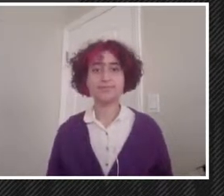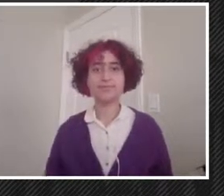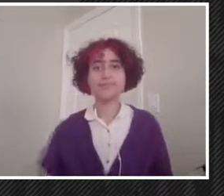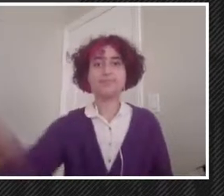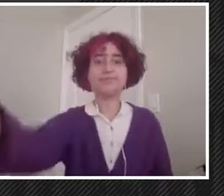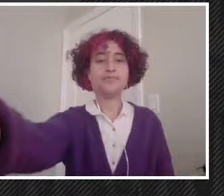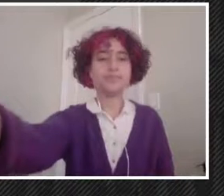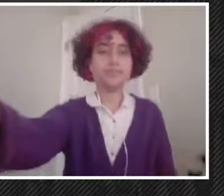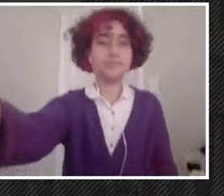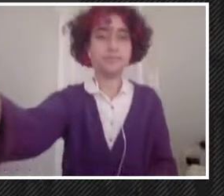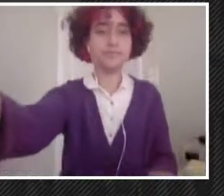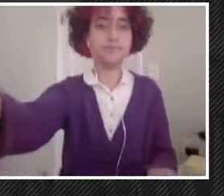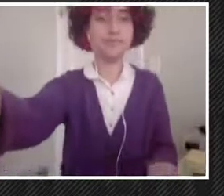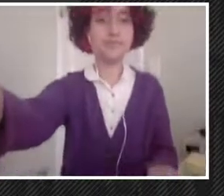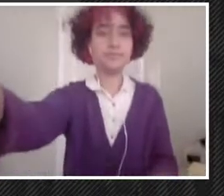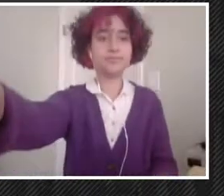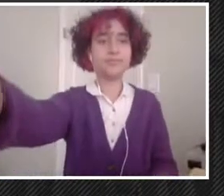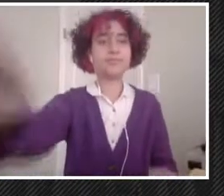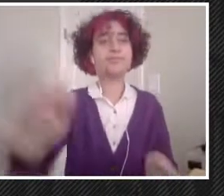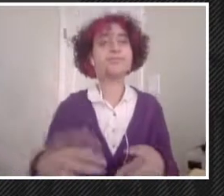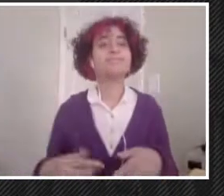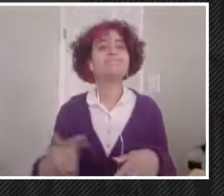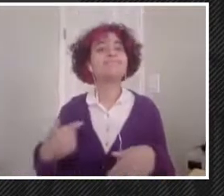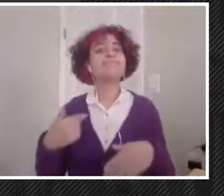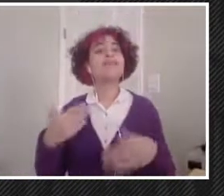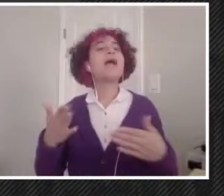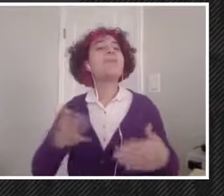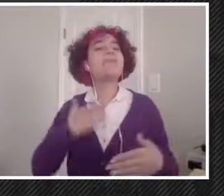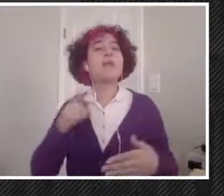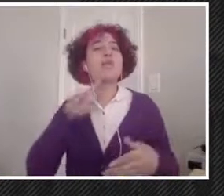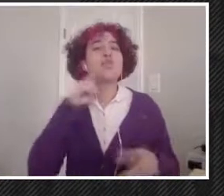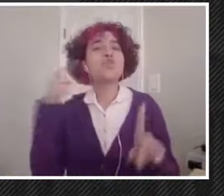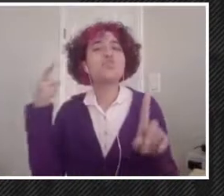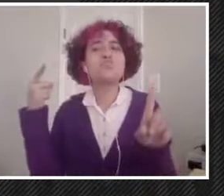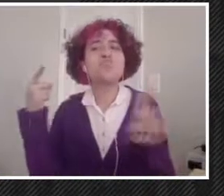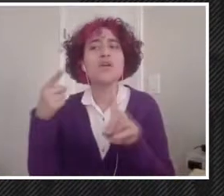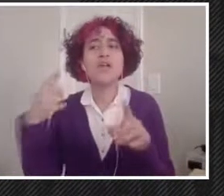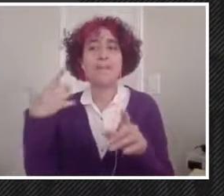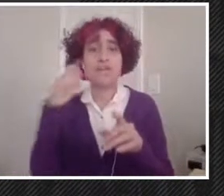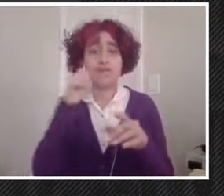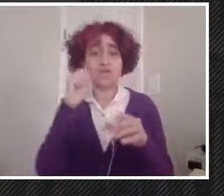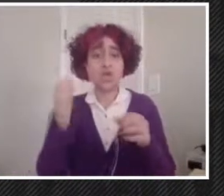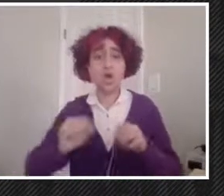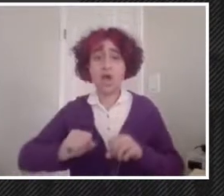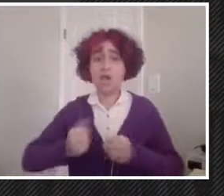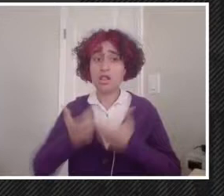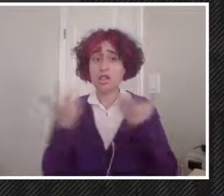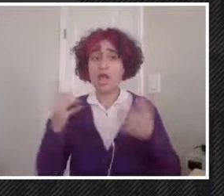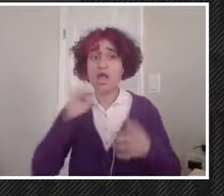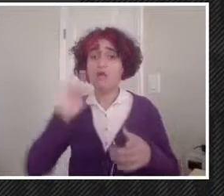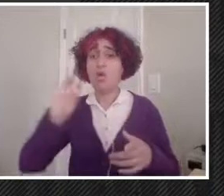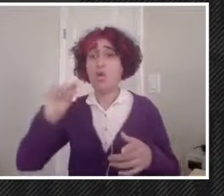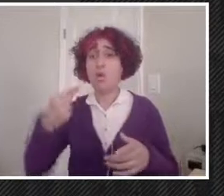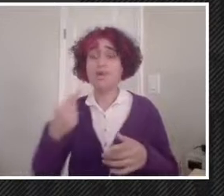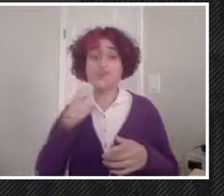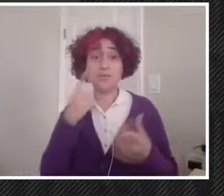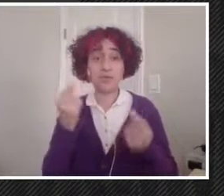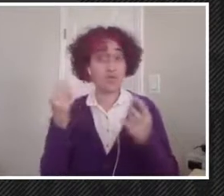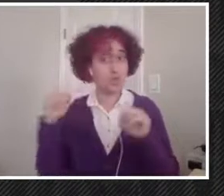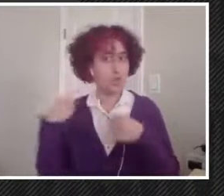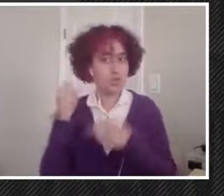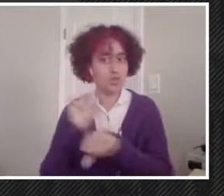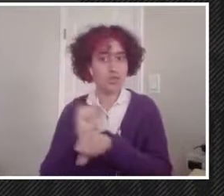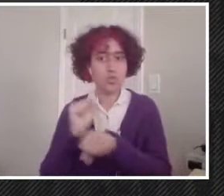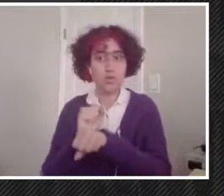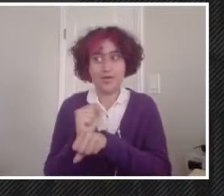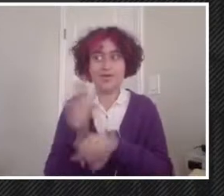Brandon, because there are organizations who are doing this work before us. There'll be organizations who are doing the work after us. The question is, what is our lane